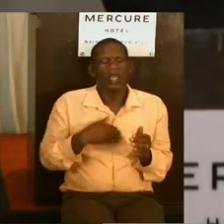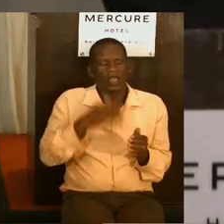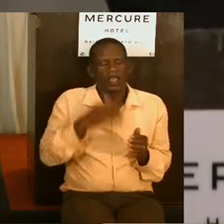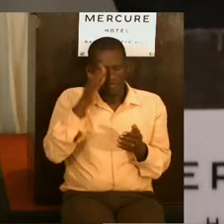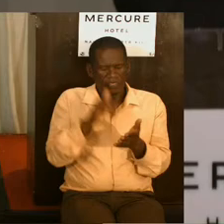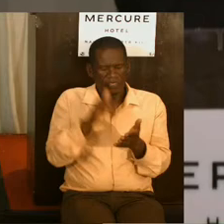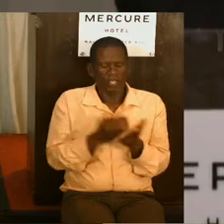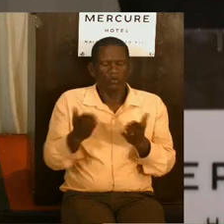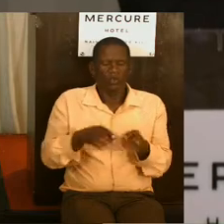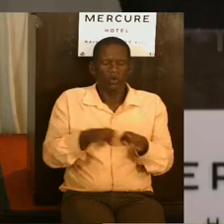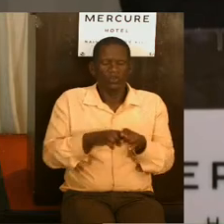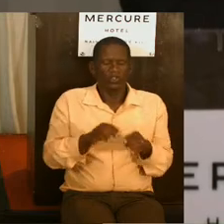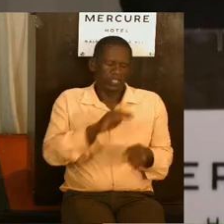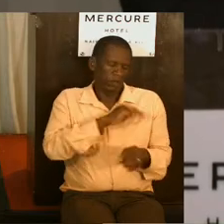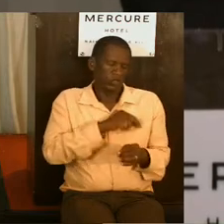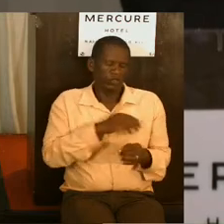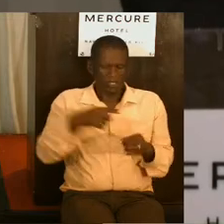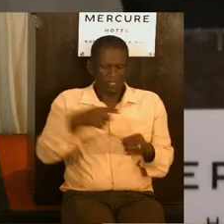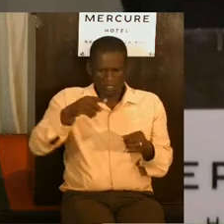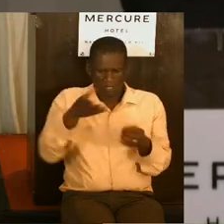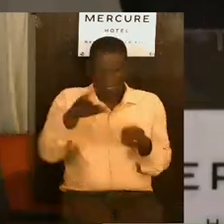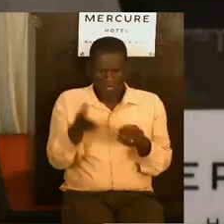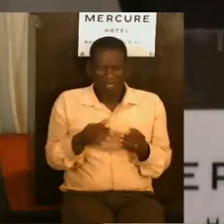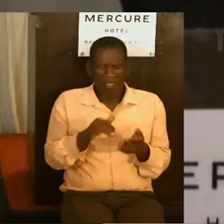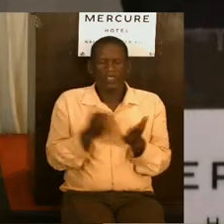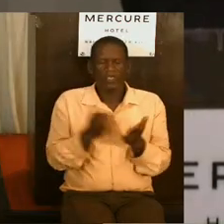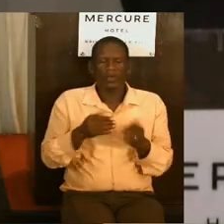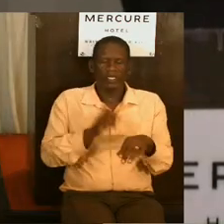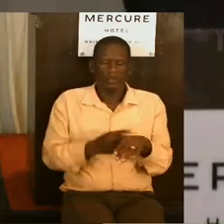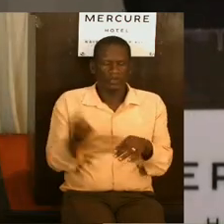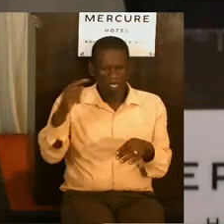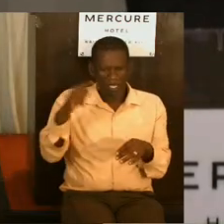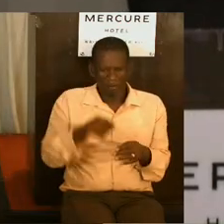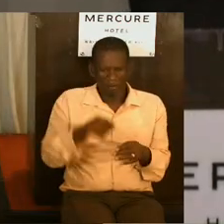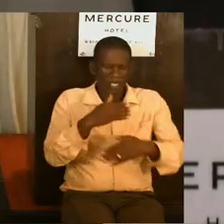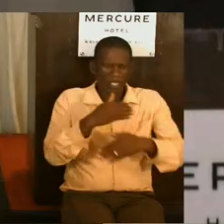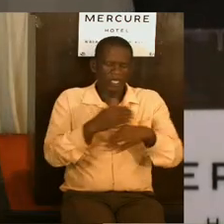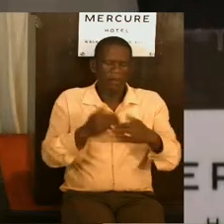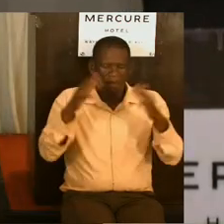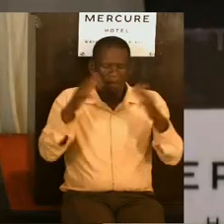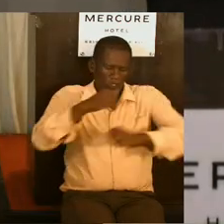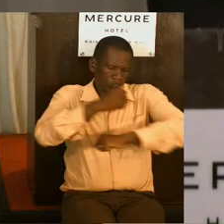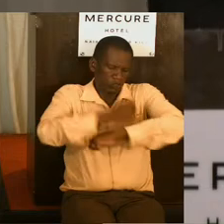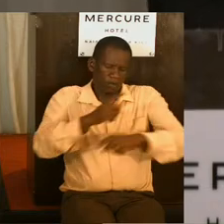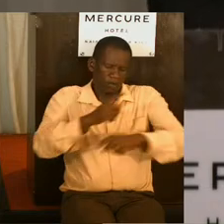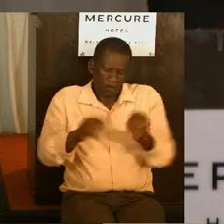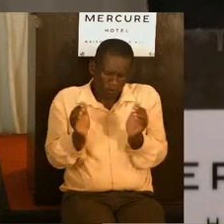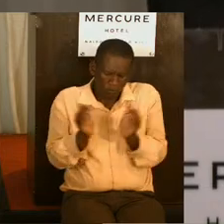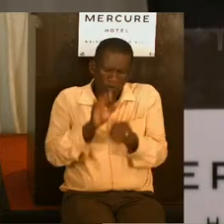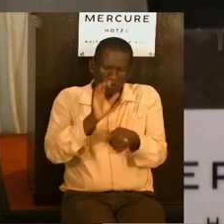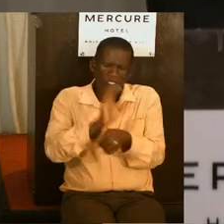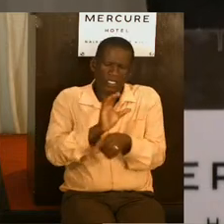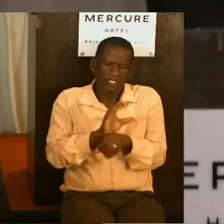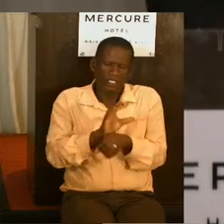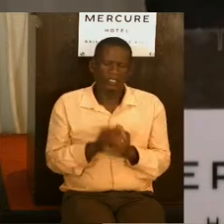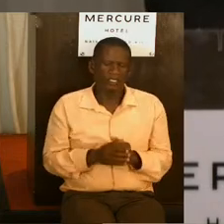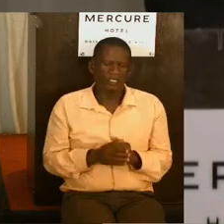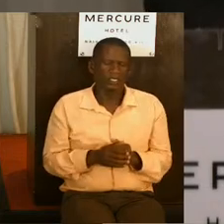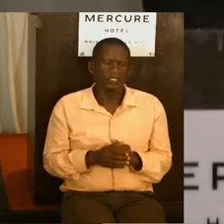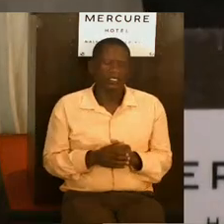think that's where even the missionaries got it because that's why when they came they built bigger schools but small chapels